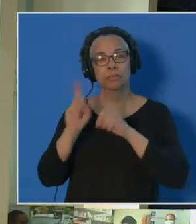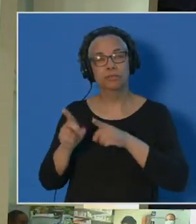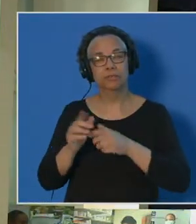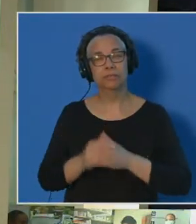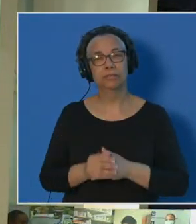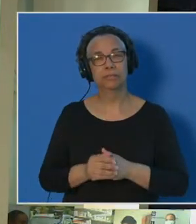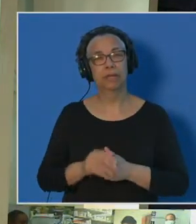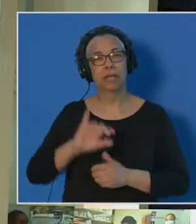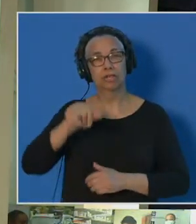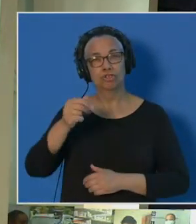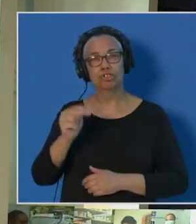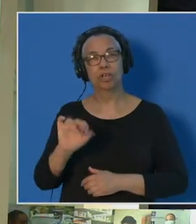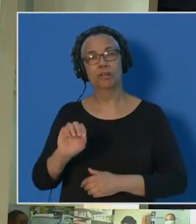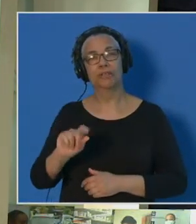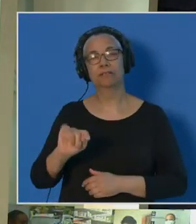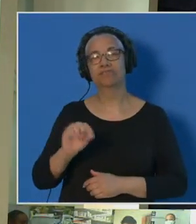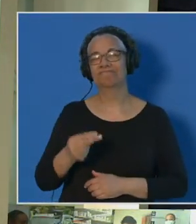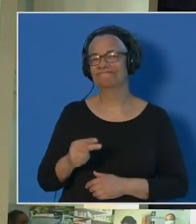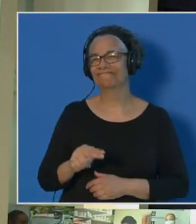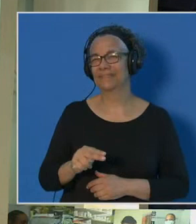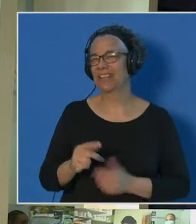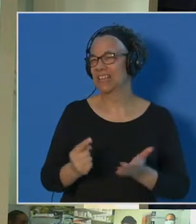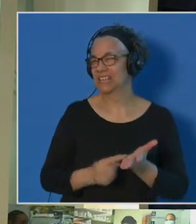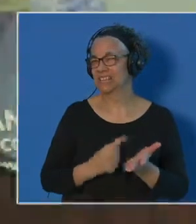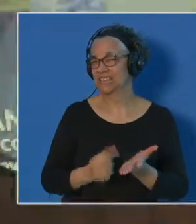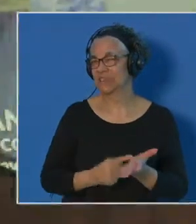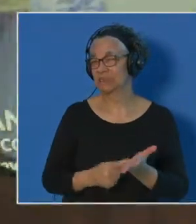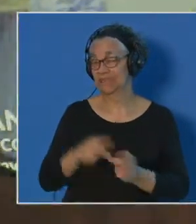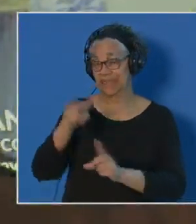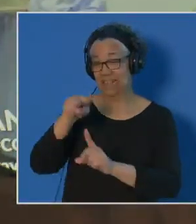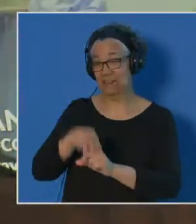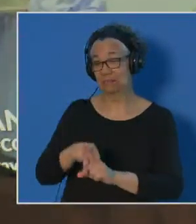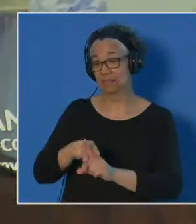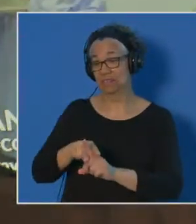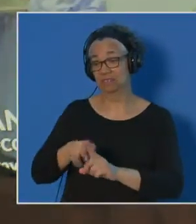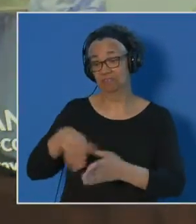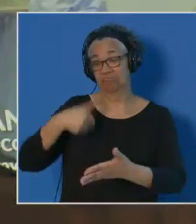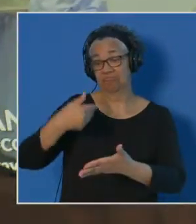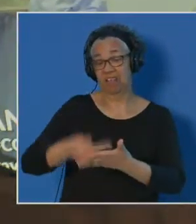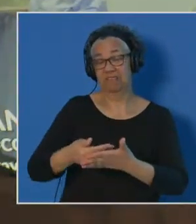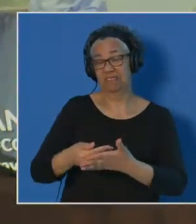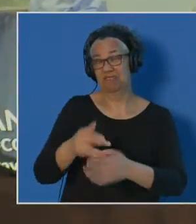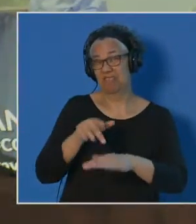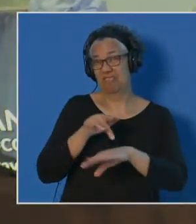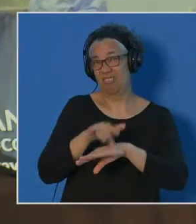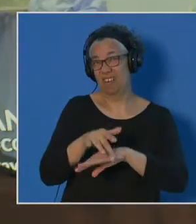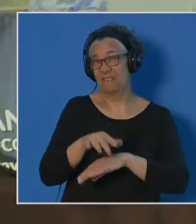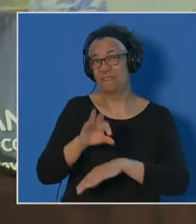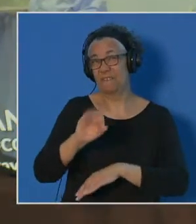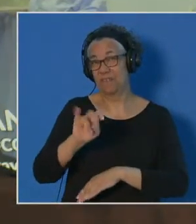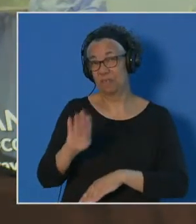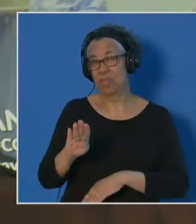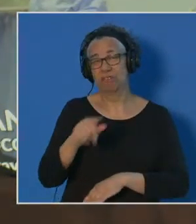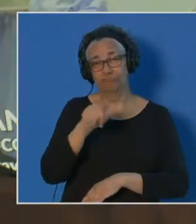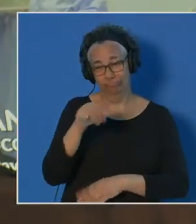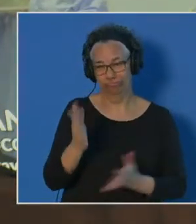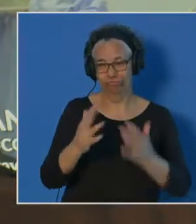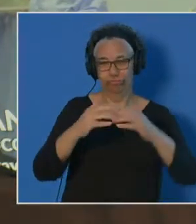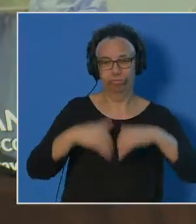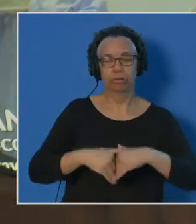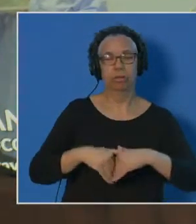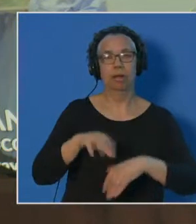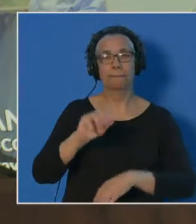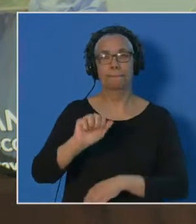certain circumstances, the applications came in early February. As you know, we shut down in middle March, and the circumstances